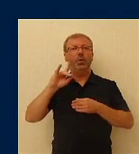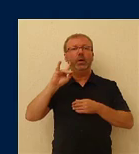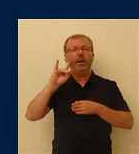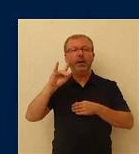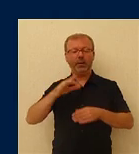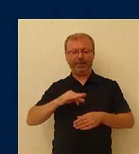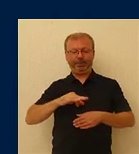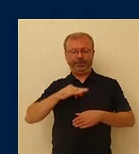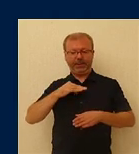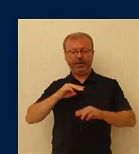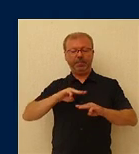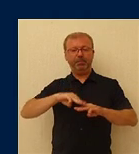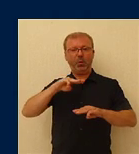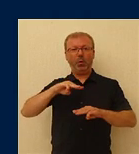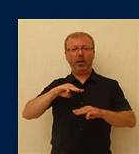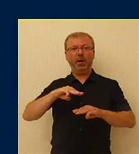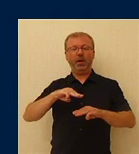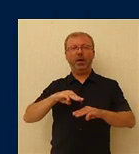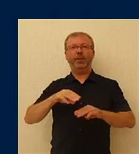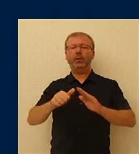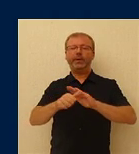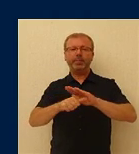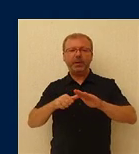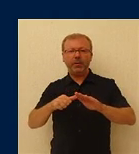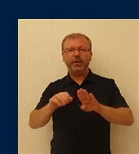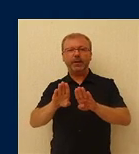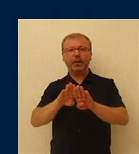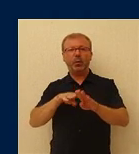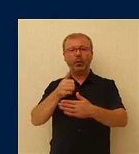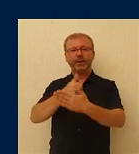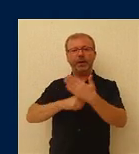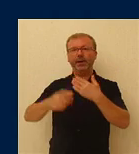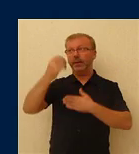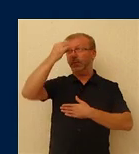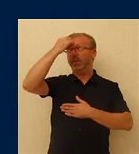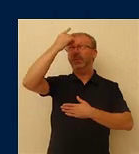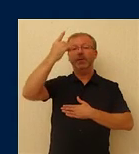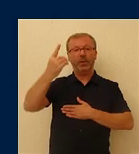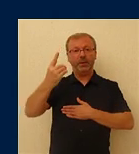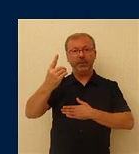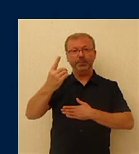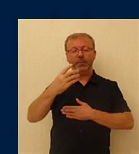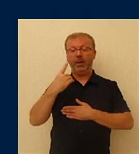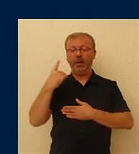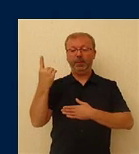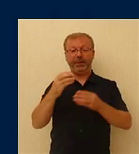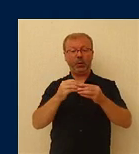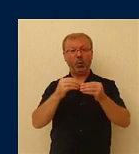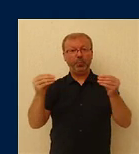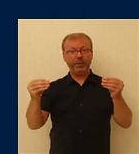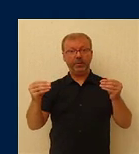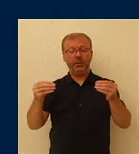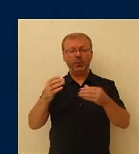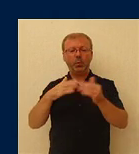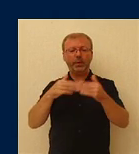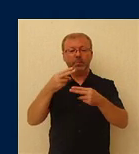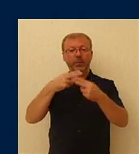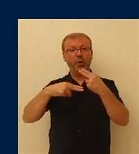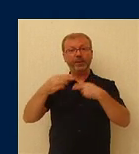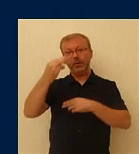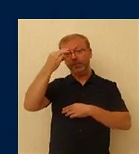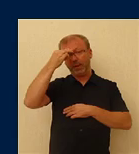your spirituality. Be open to what comes to mind, what you feel and how you